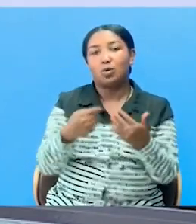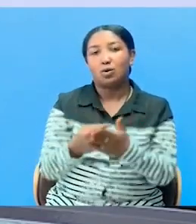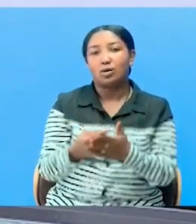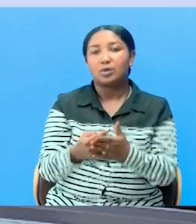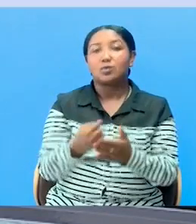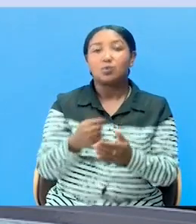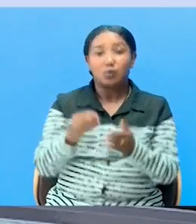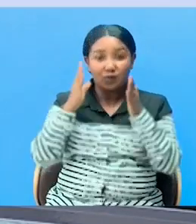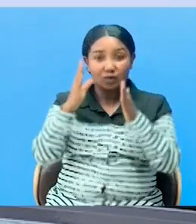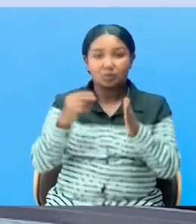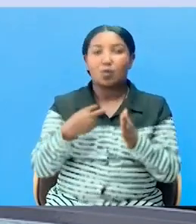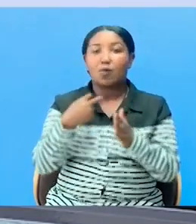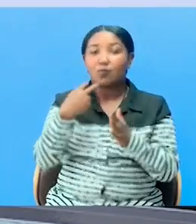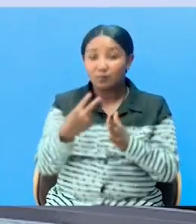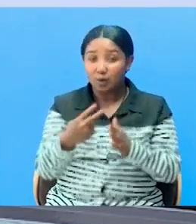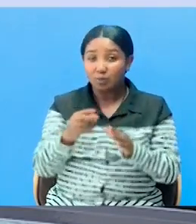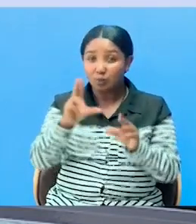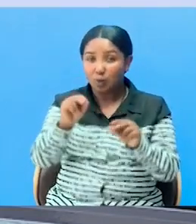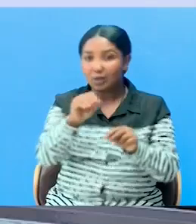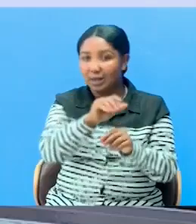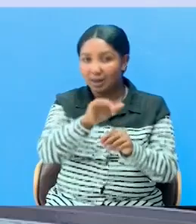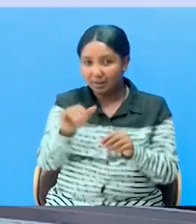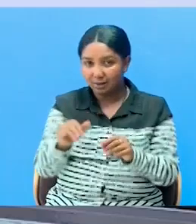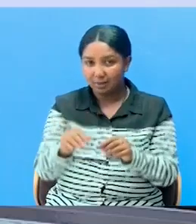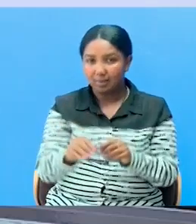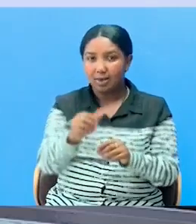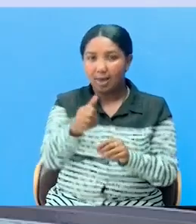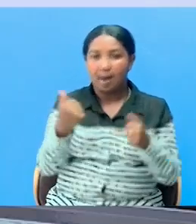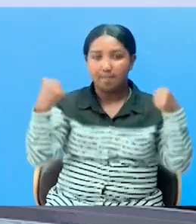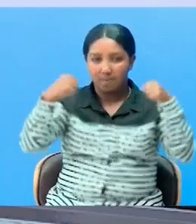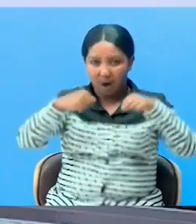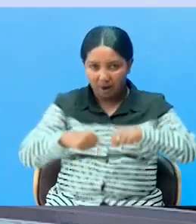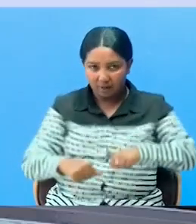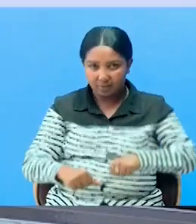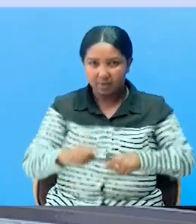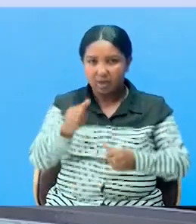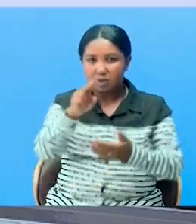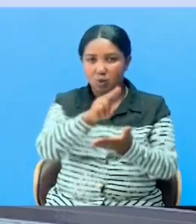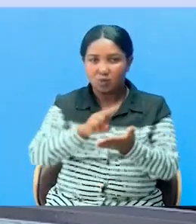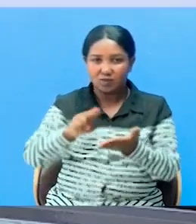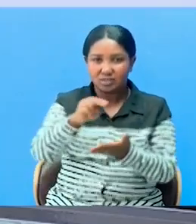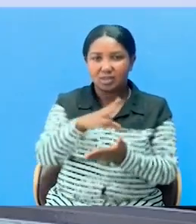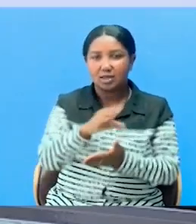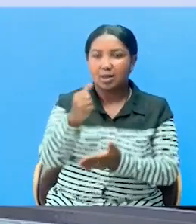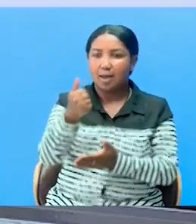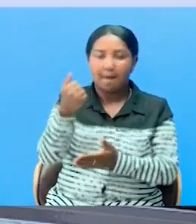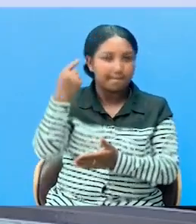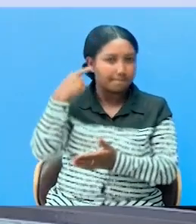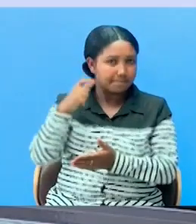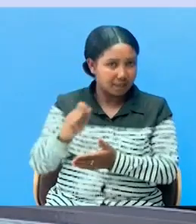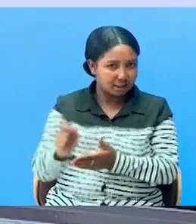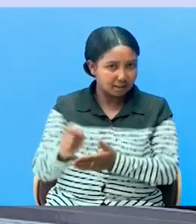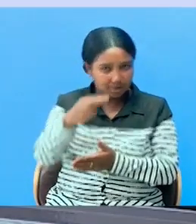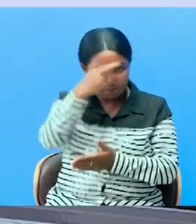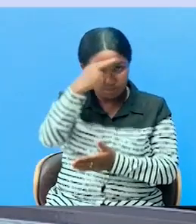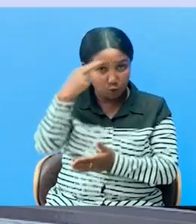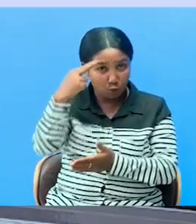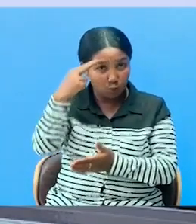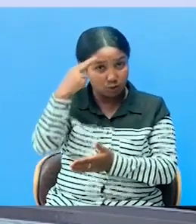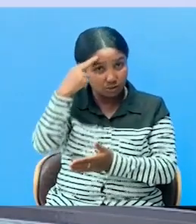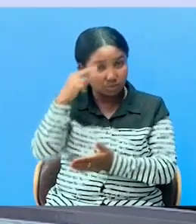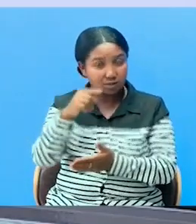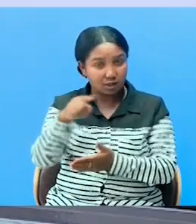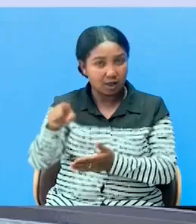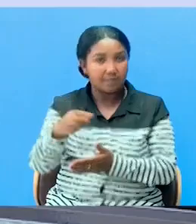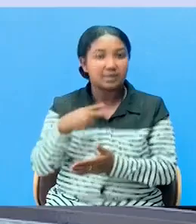not on what? Letters. So a bag, a university, a pencil, because they can